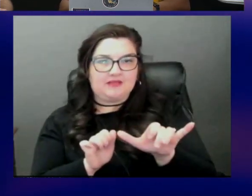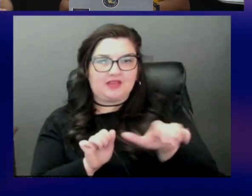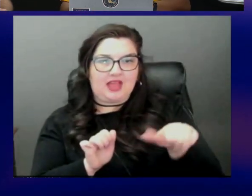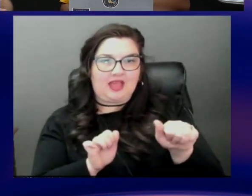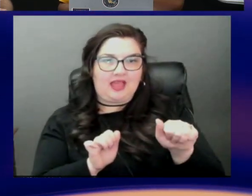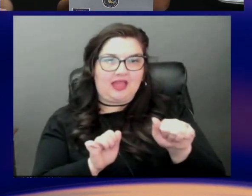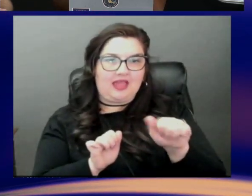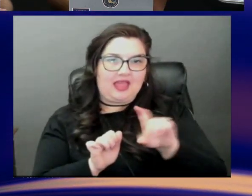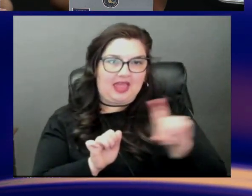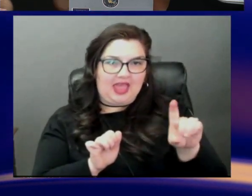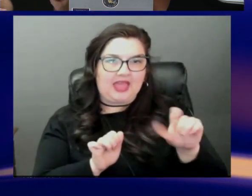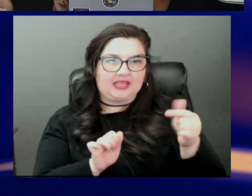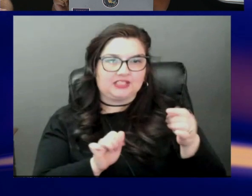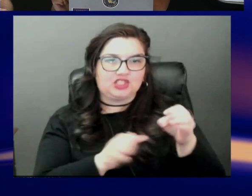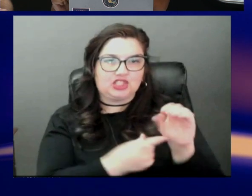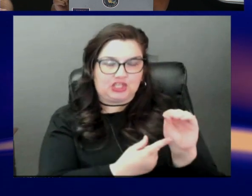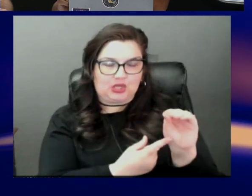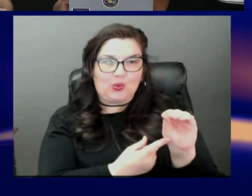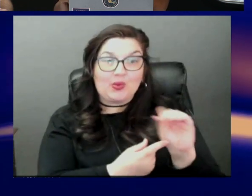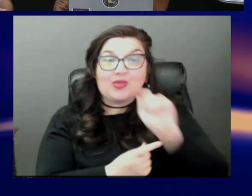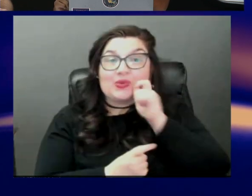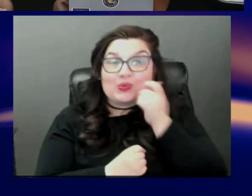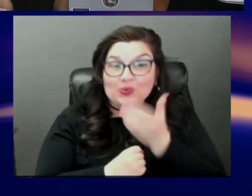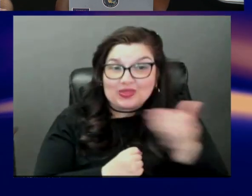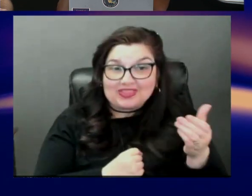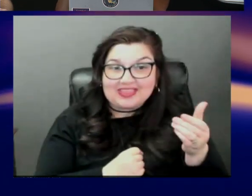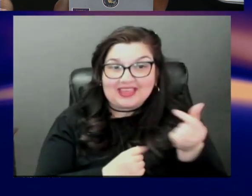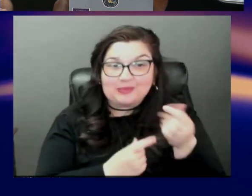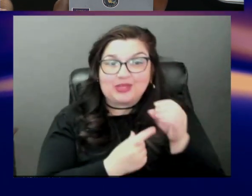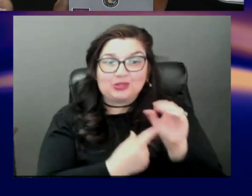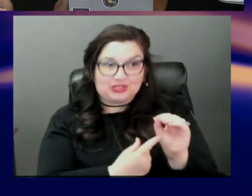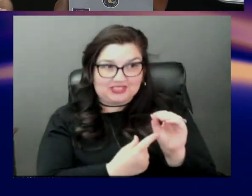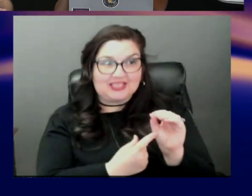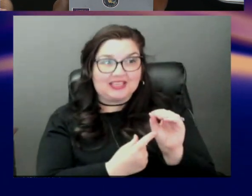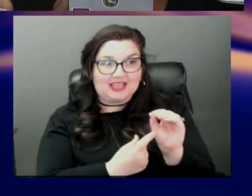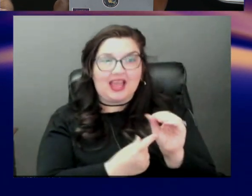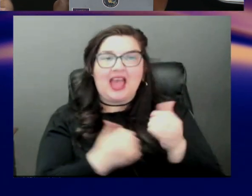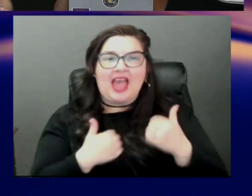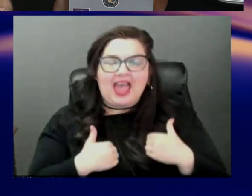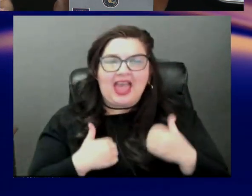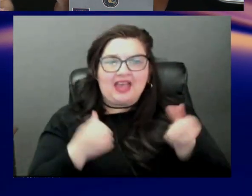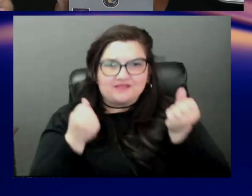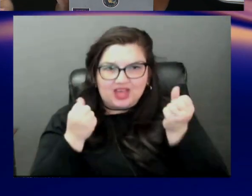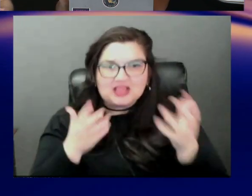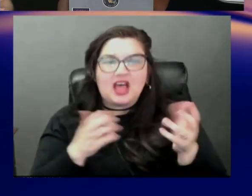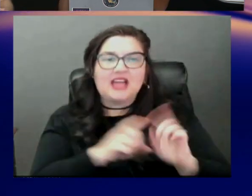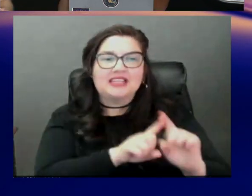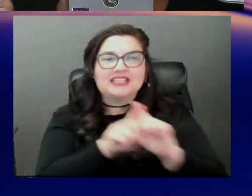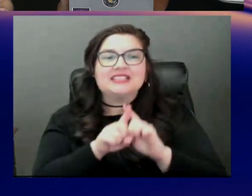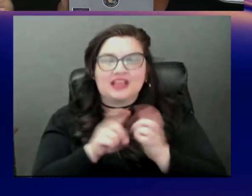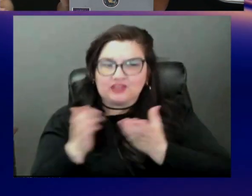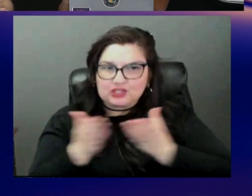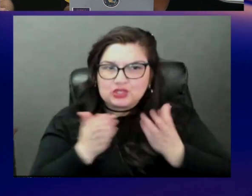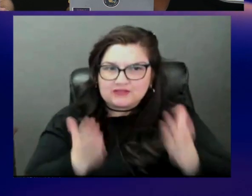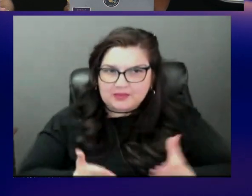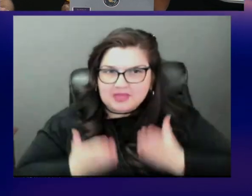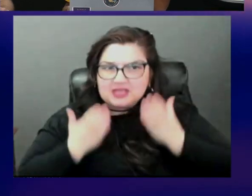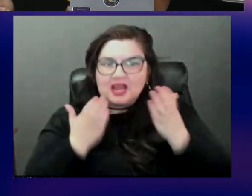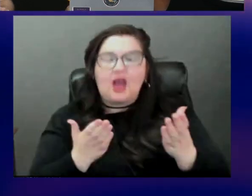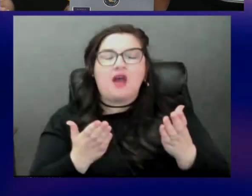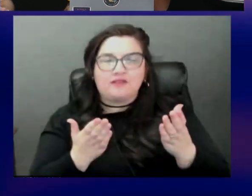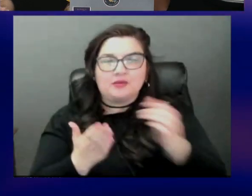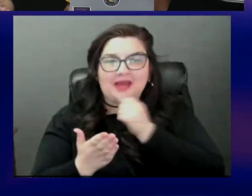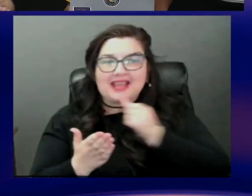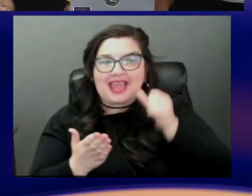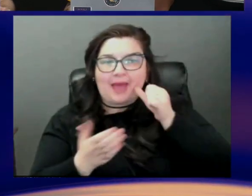we specify geo. Now the cool thing about geo is that we have a lot of different services that are being offered by Amazon Location. As